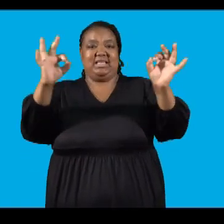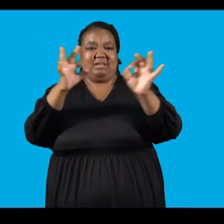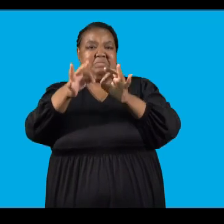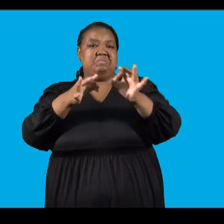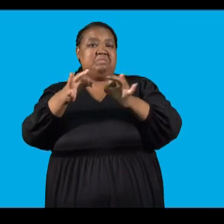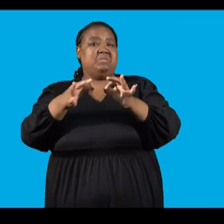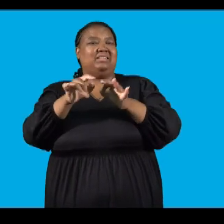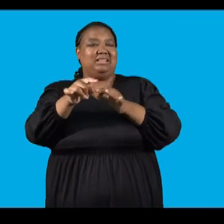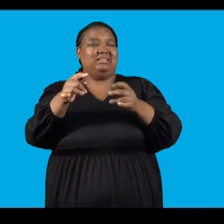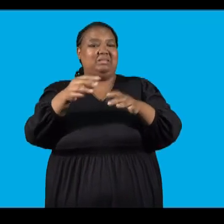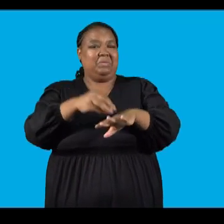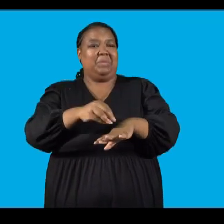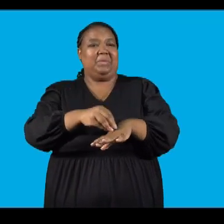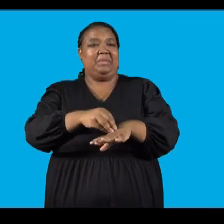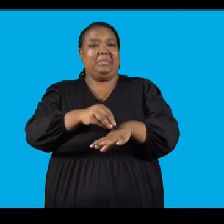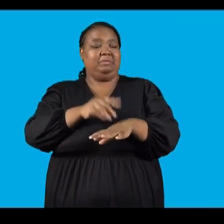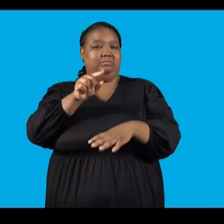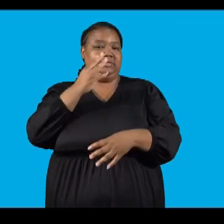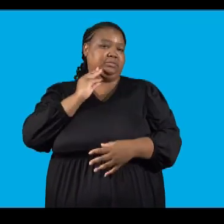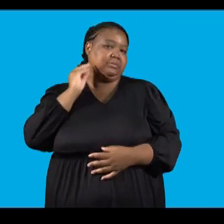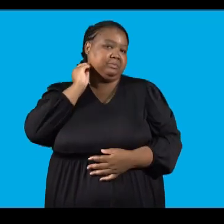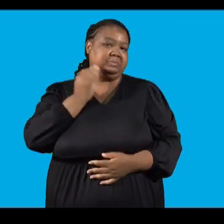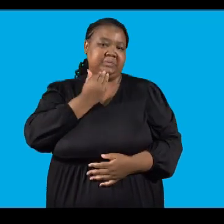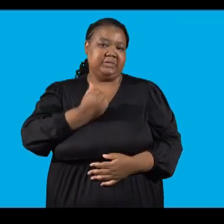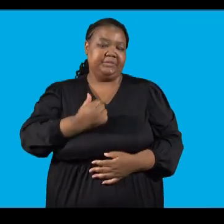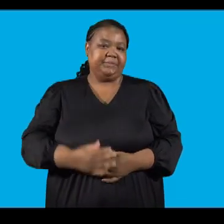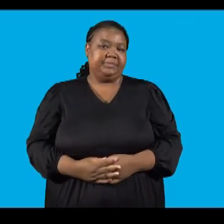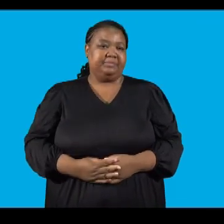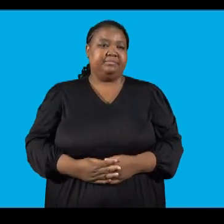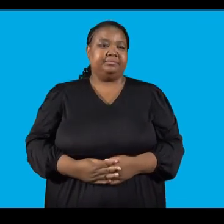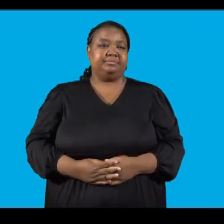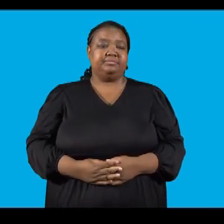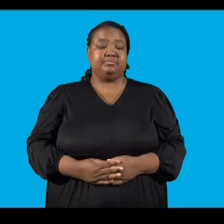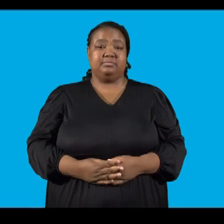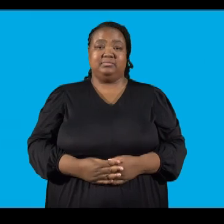in a full sentence. Please take note of this.